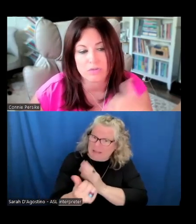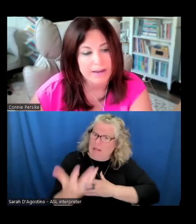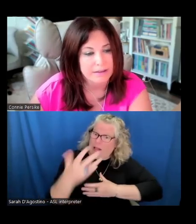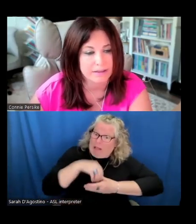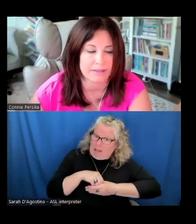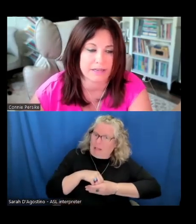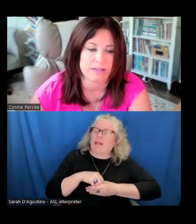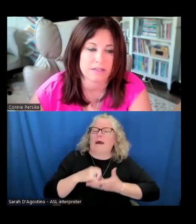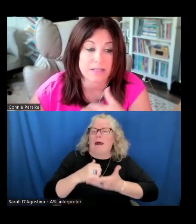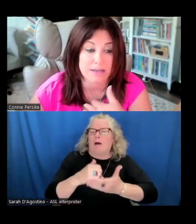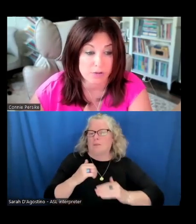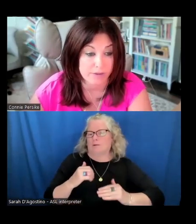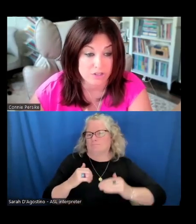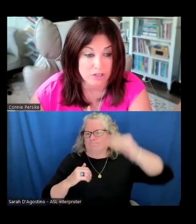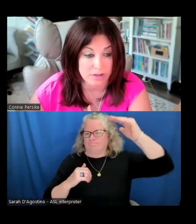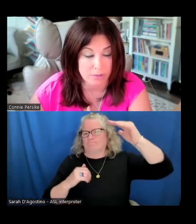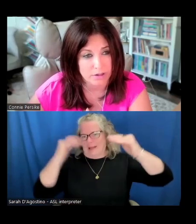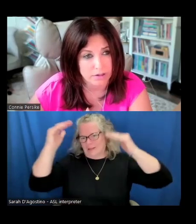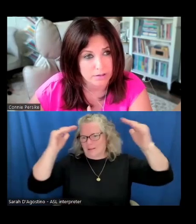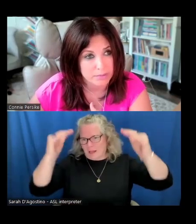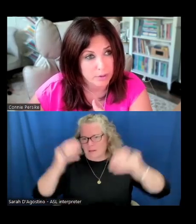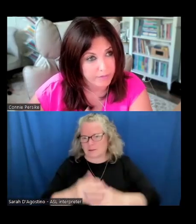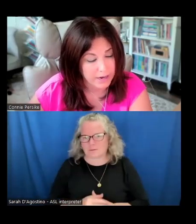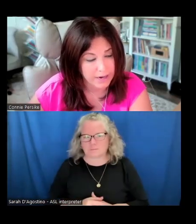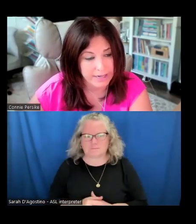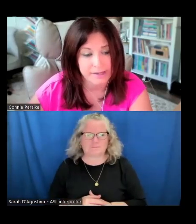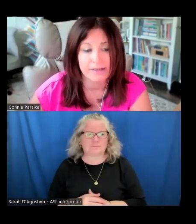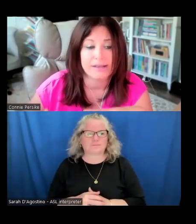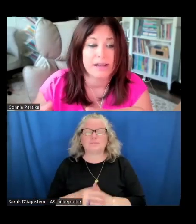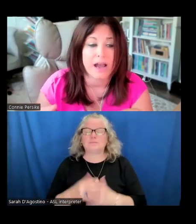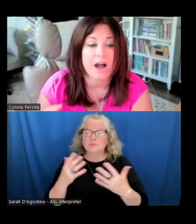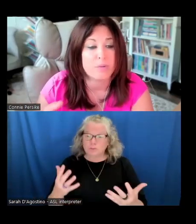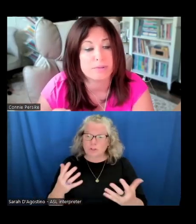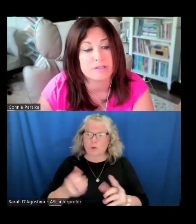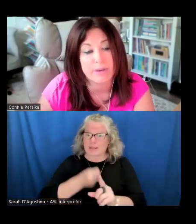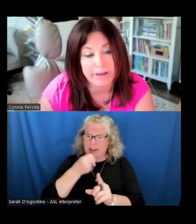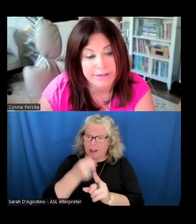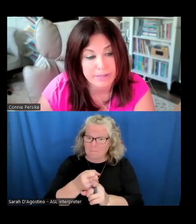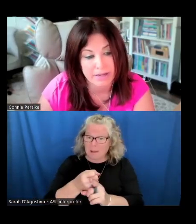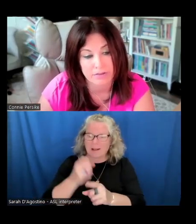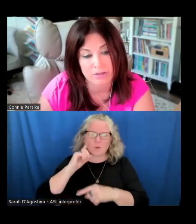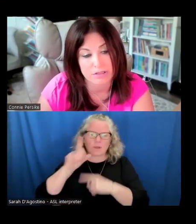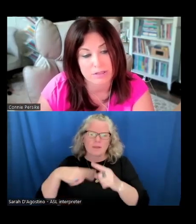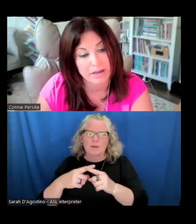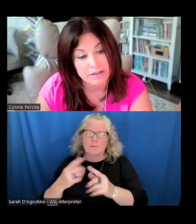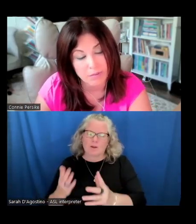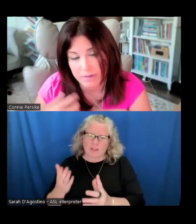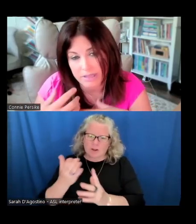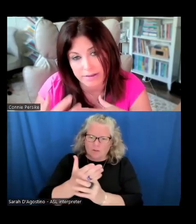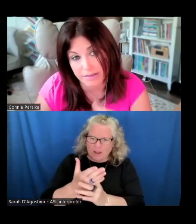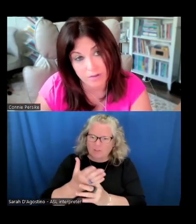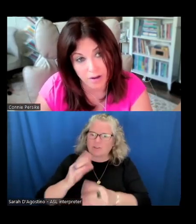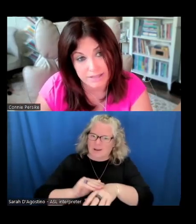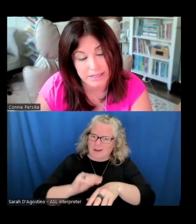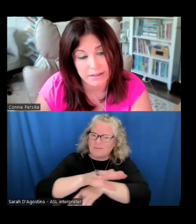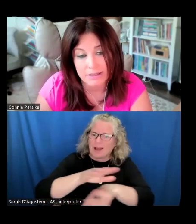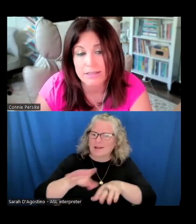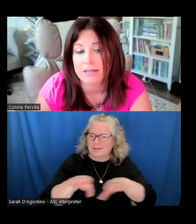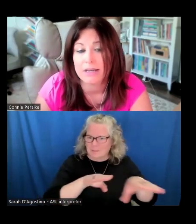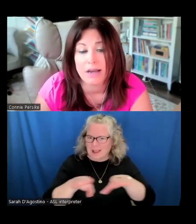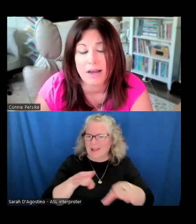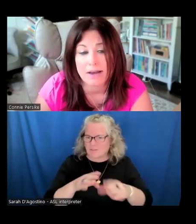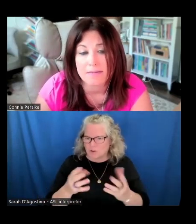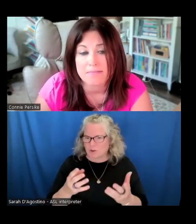is directly linked to the intervention that we're going to provide. How we respond to behaviors depends on what we think is causing